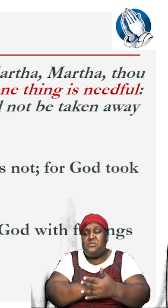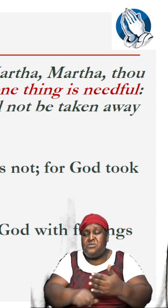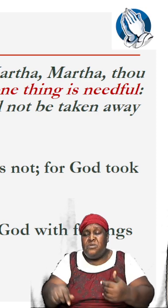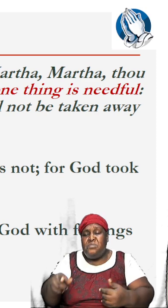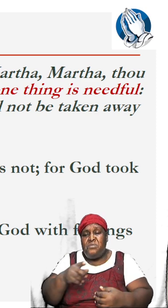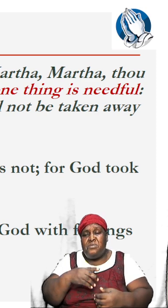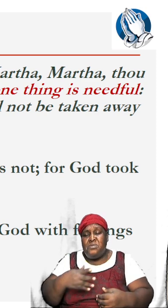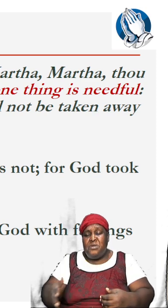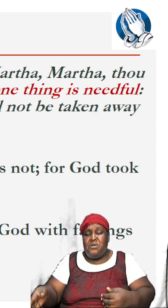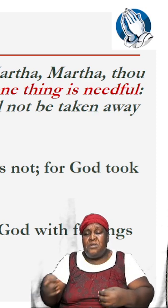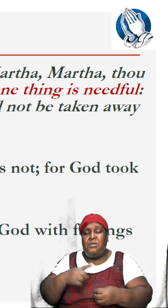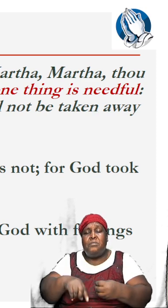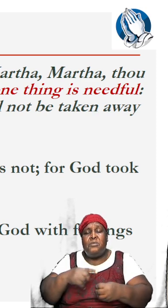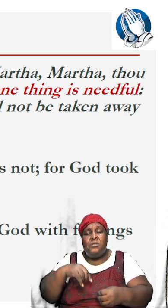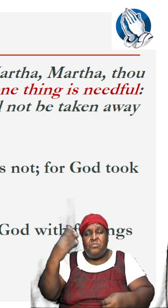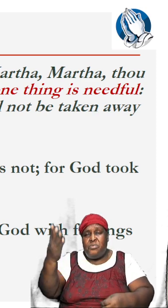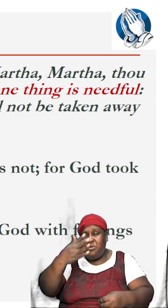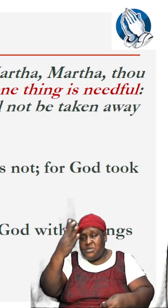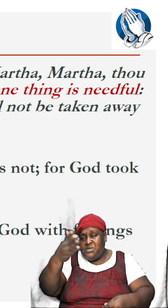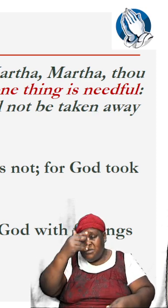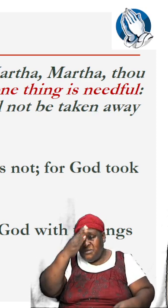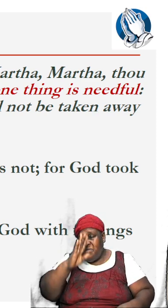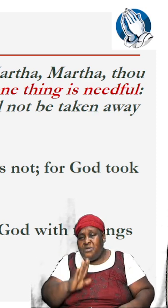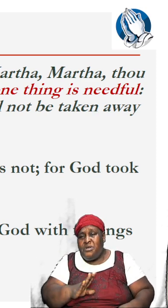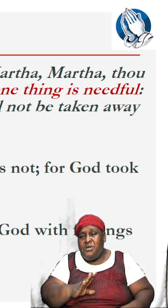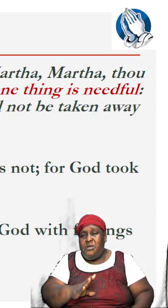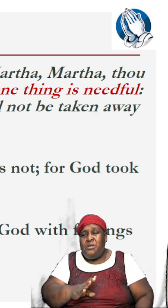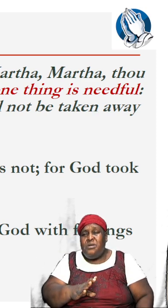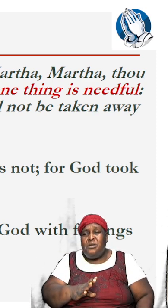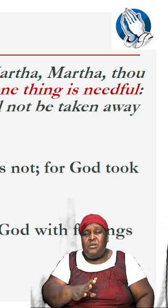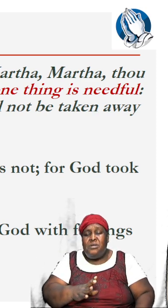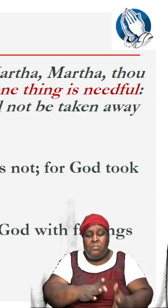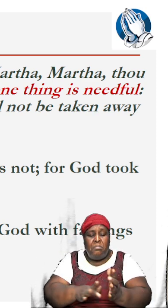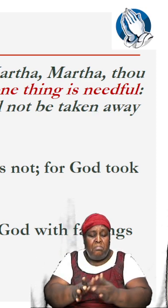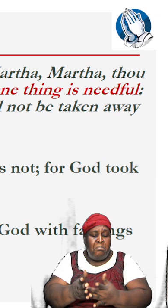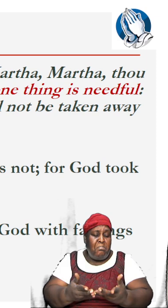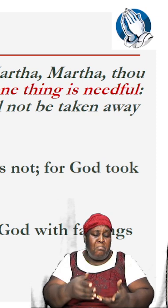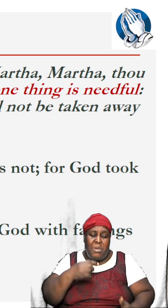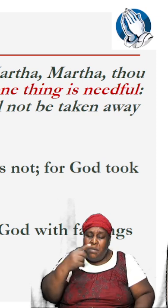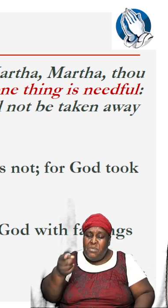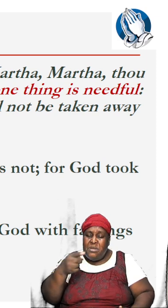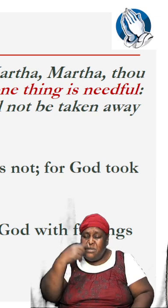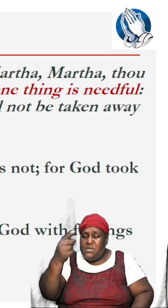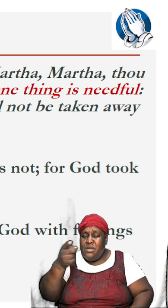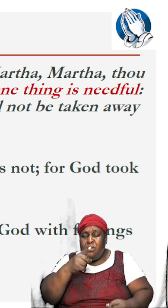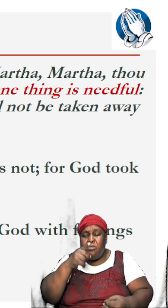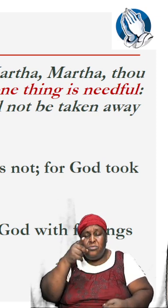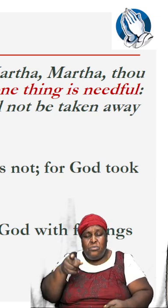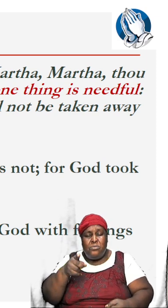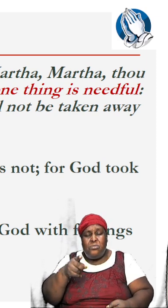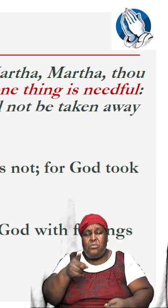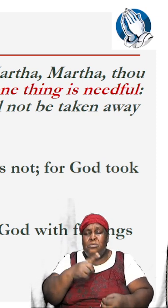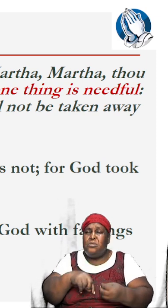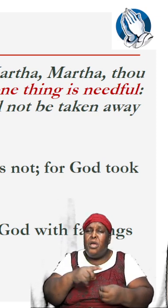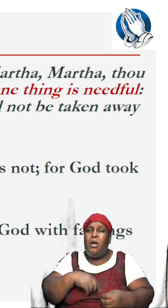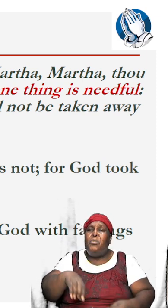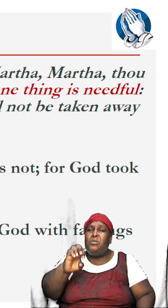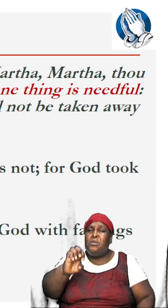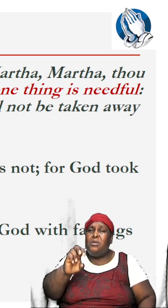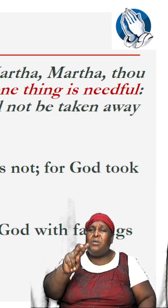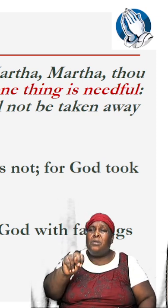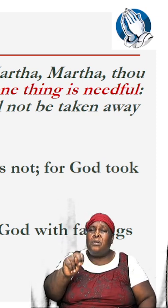God. The Bible talks about Enoch in a society where you had many